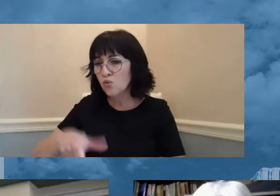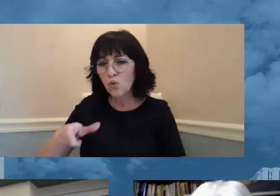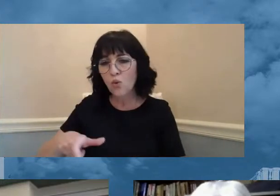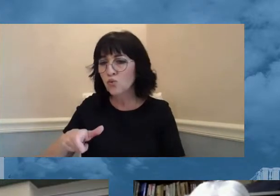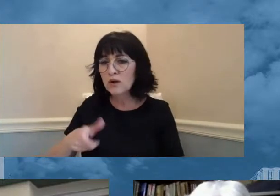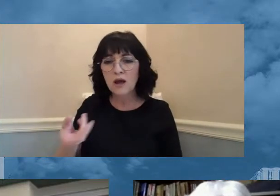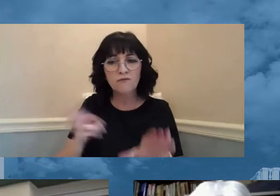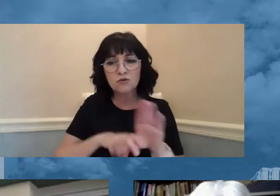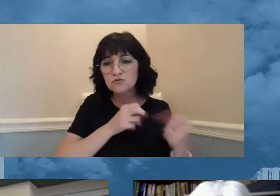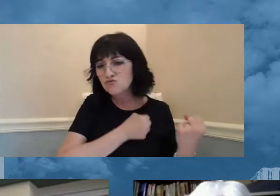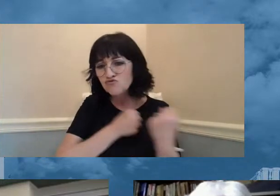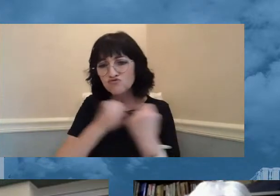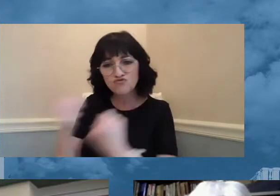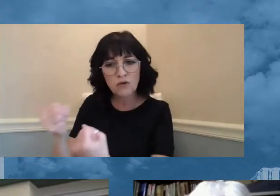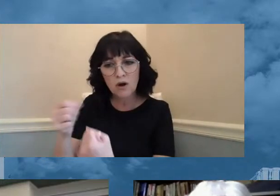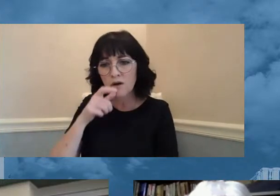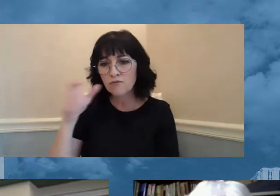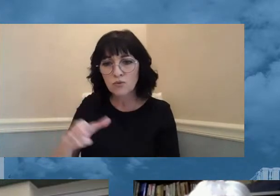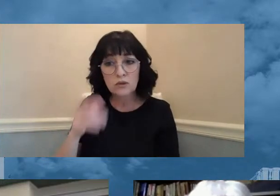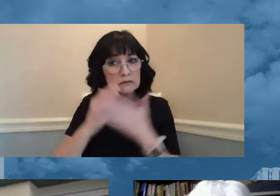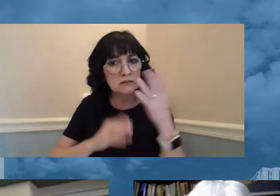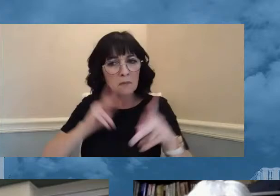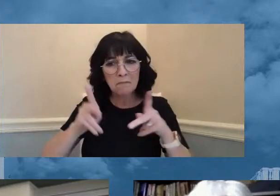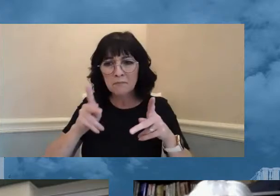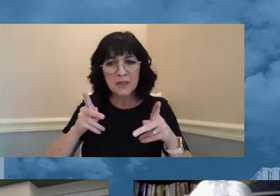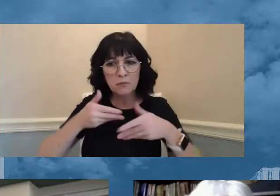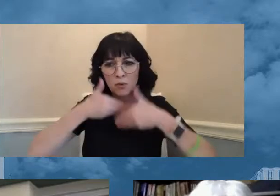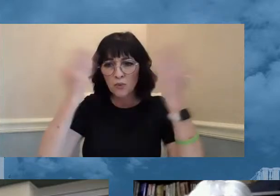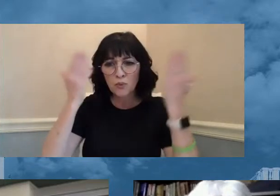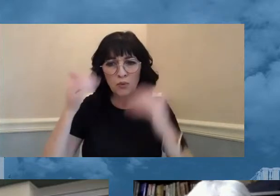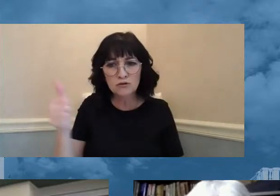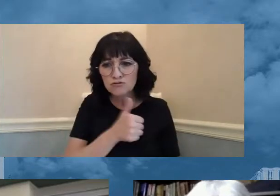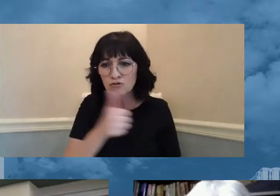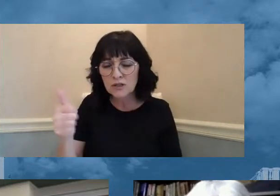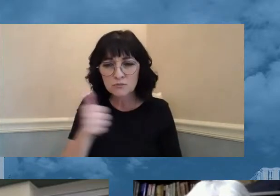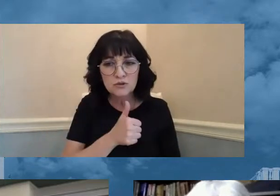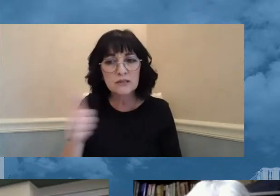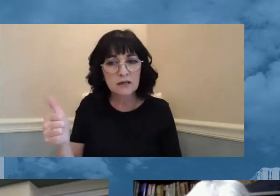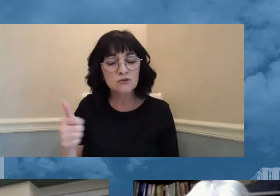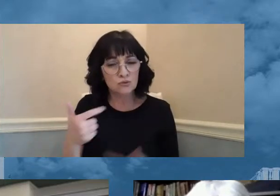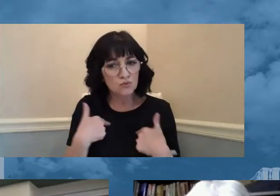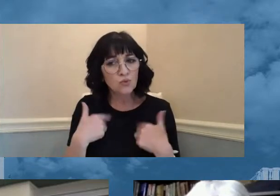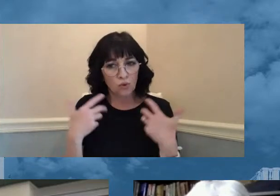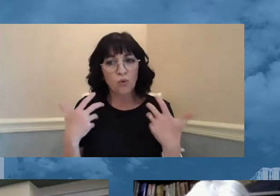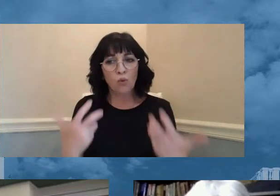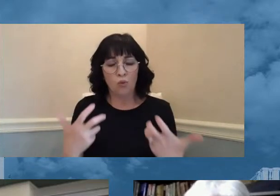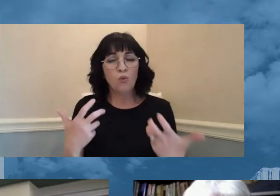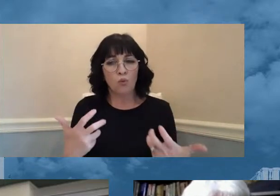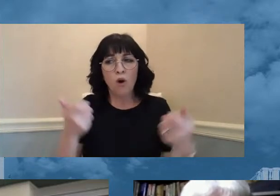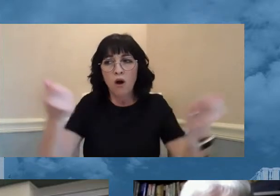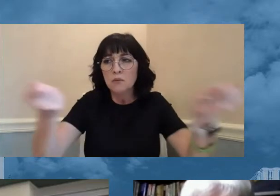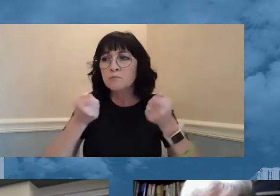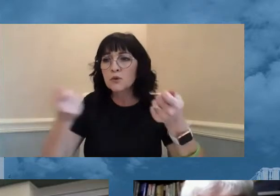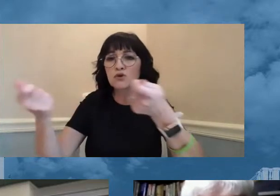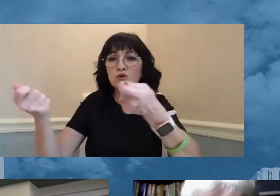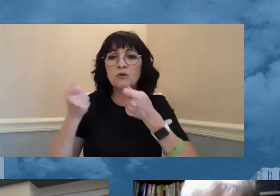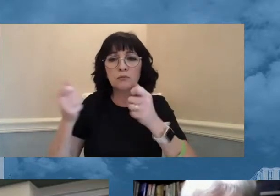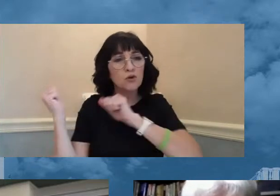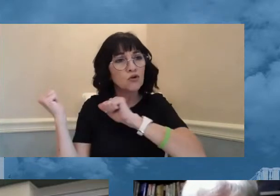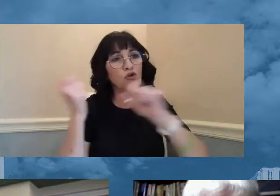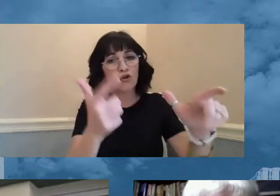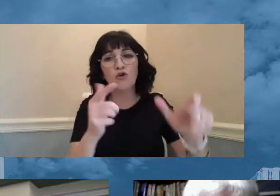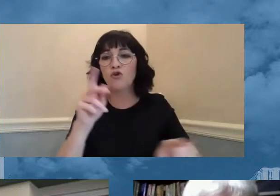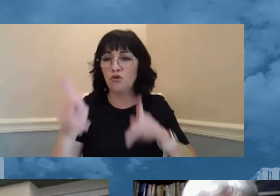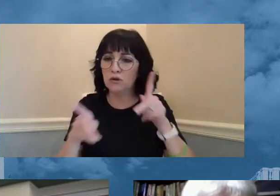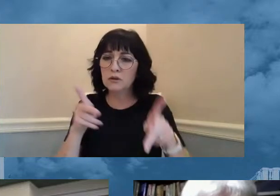and really get the word out there that this is an easy way to get vaccinated. But we are always open to